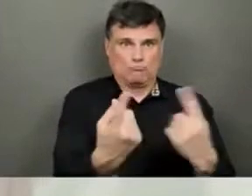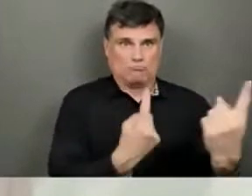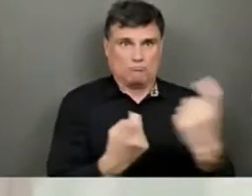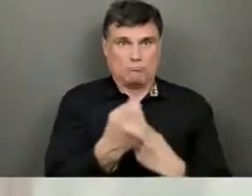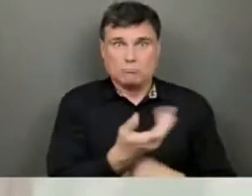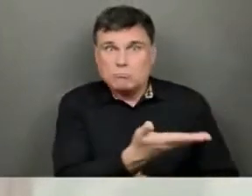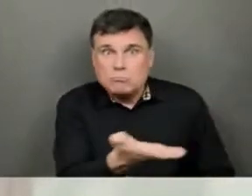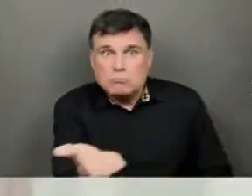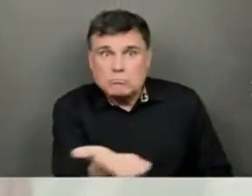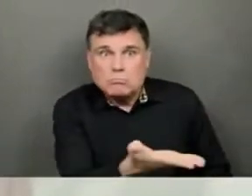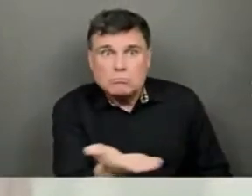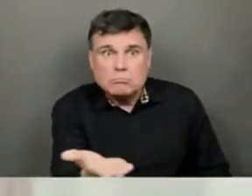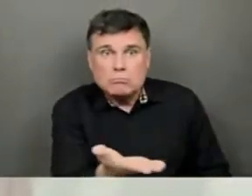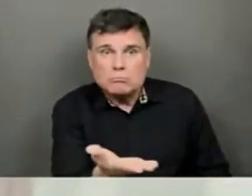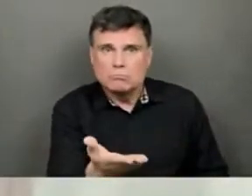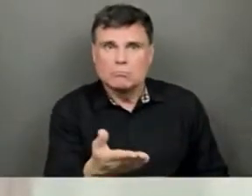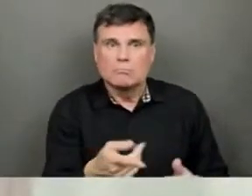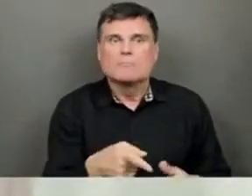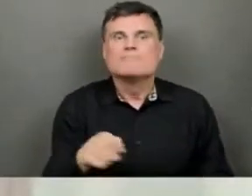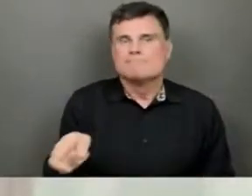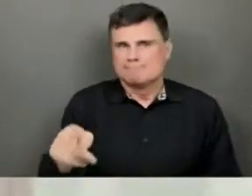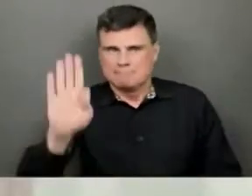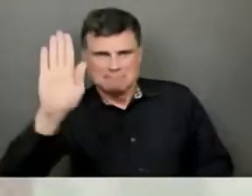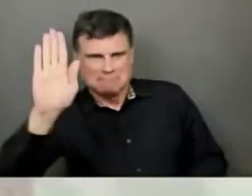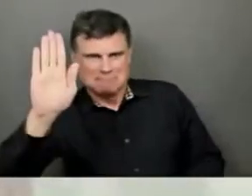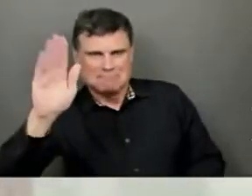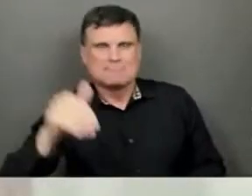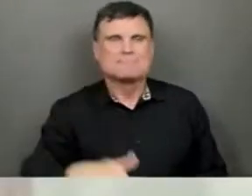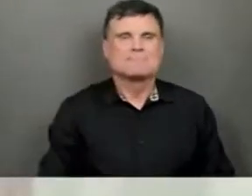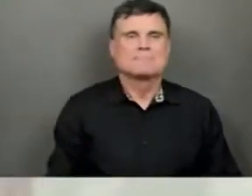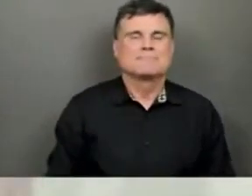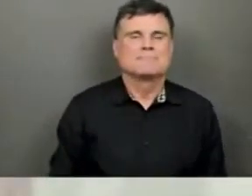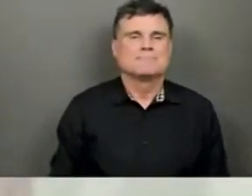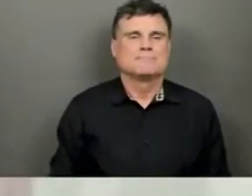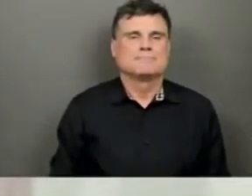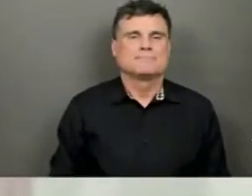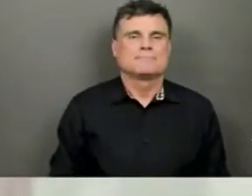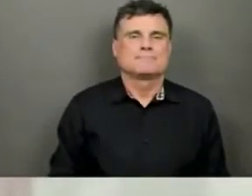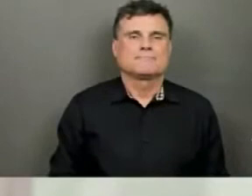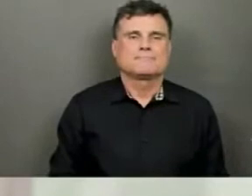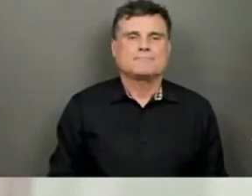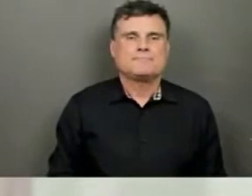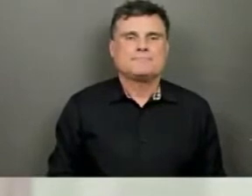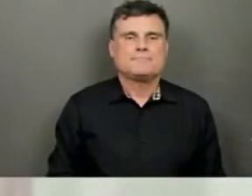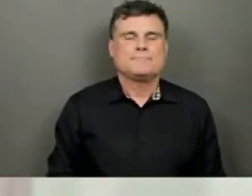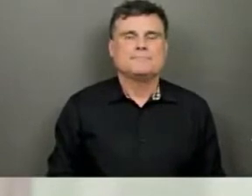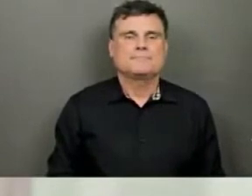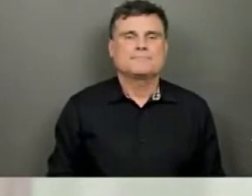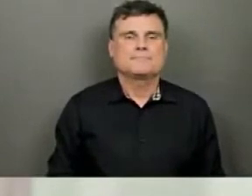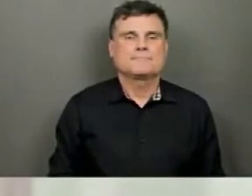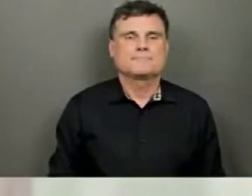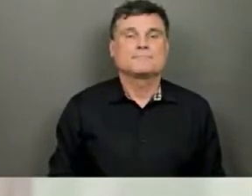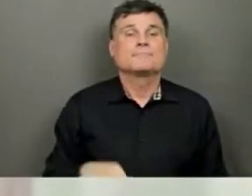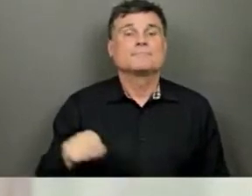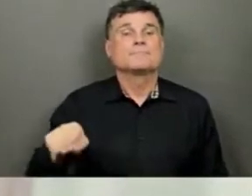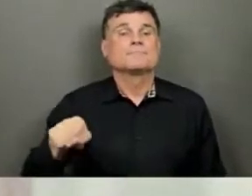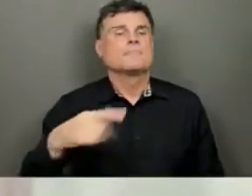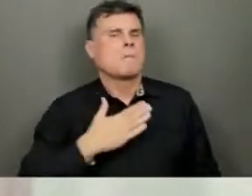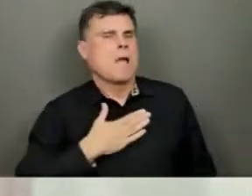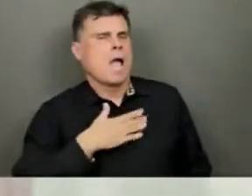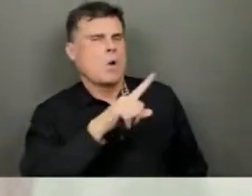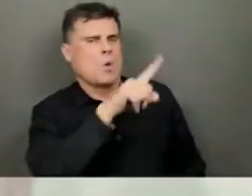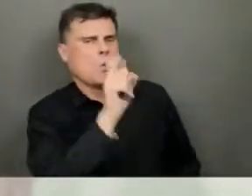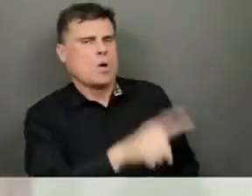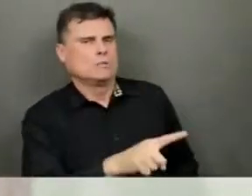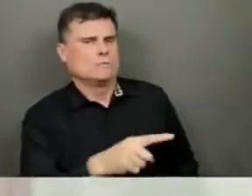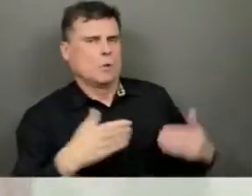ahead. Thank you for this. My name is Jennifer Maher from Vancouver, Canada. My question is for Minister